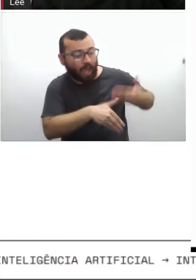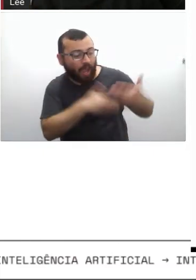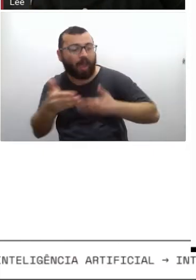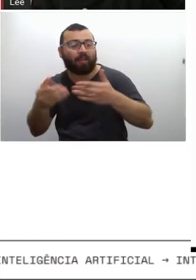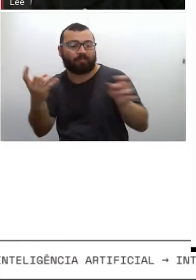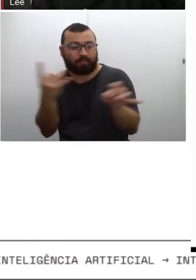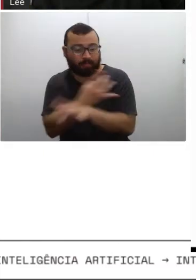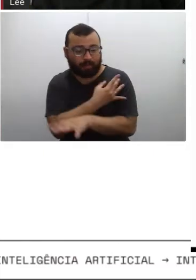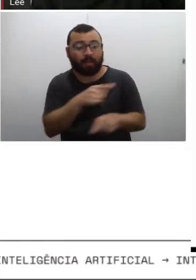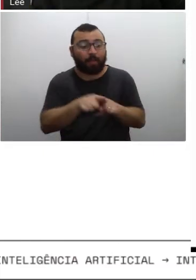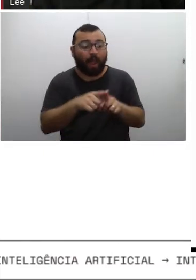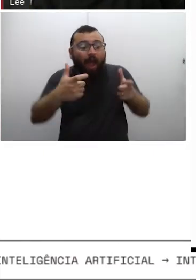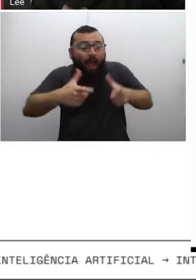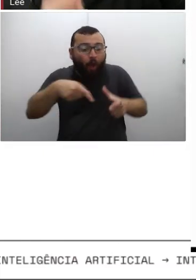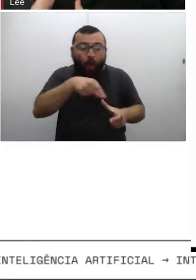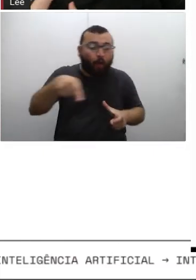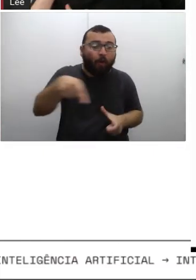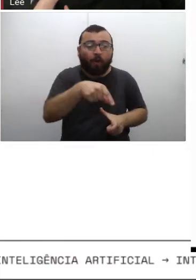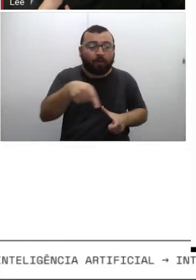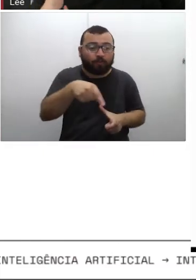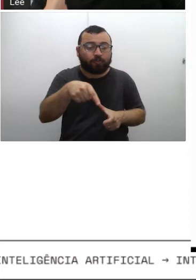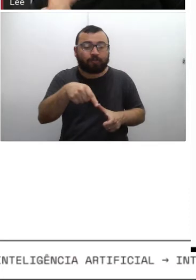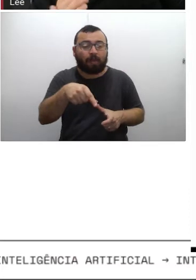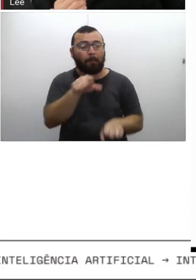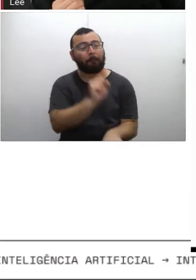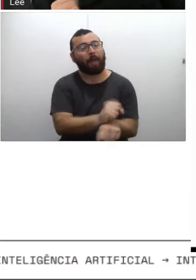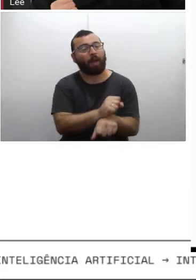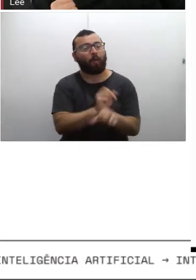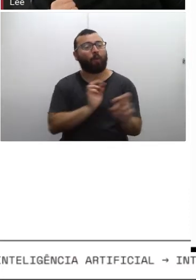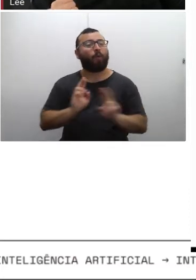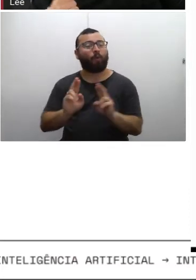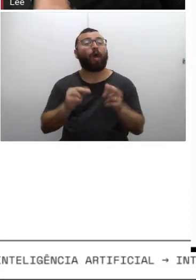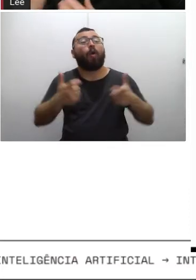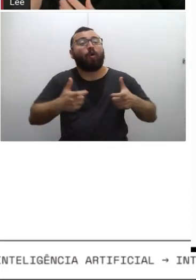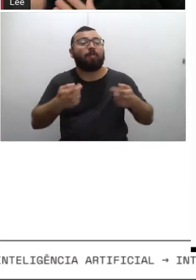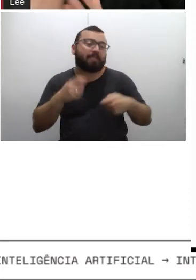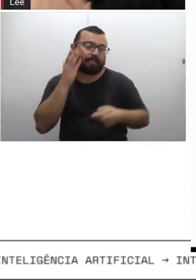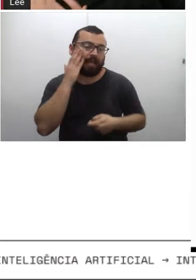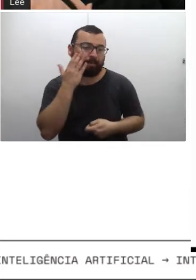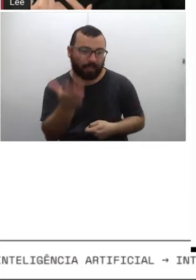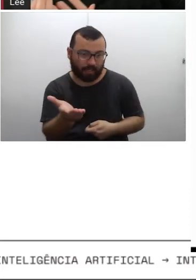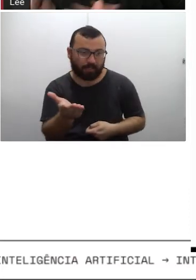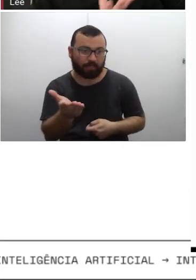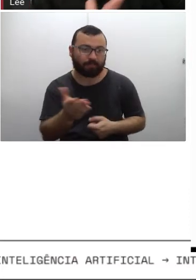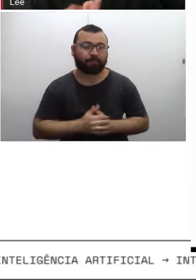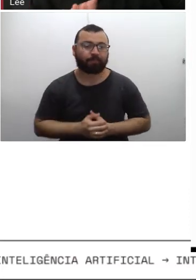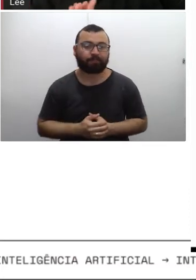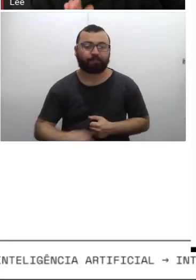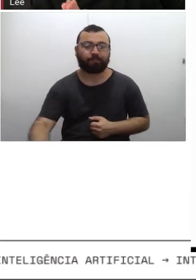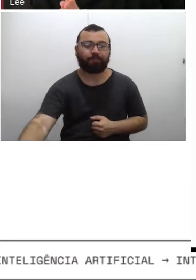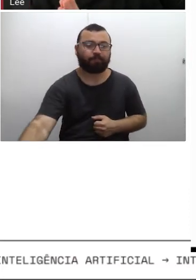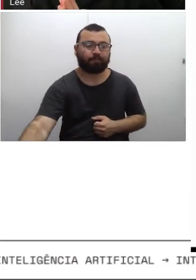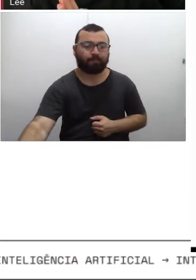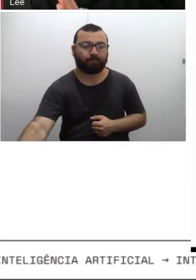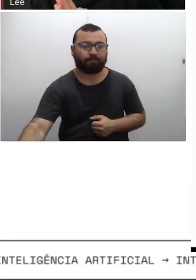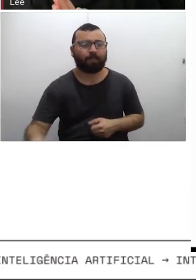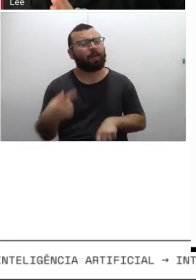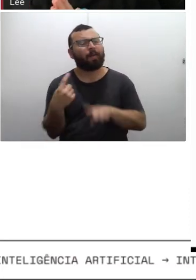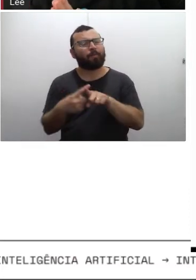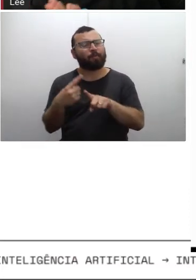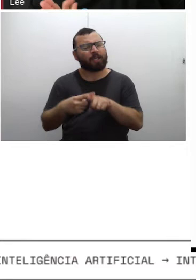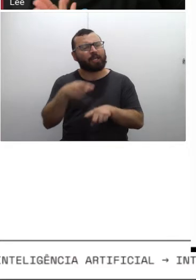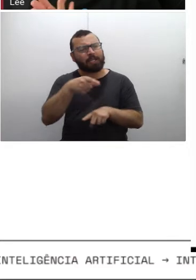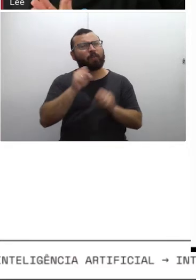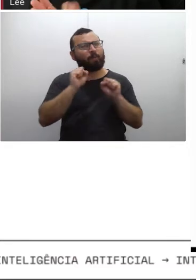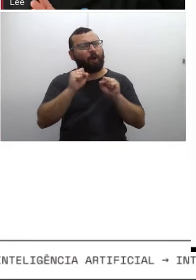and where did they left the conversation, on which intent. Because that could